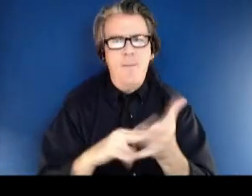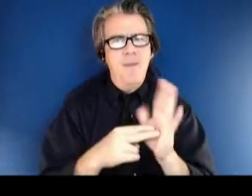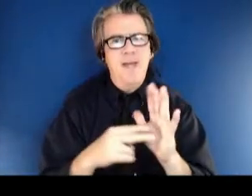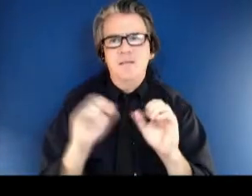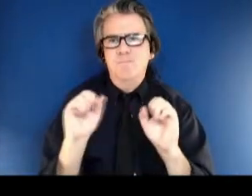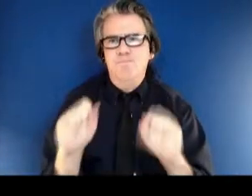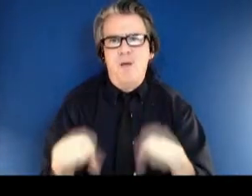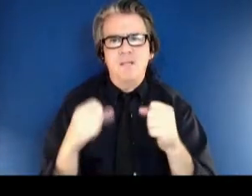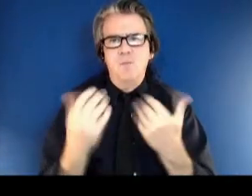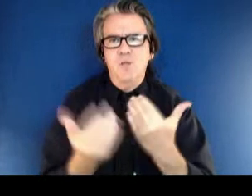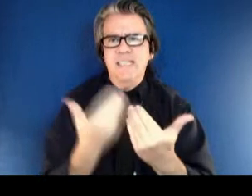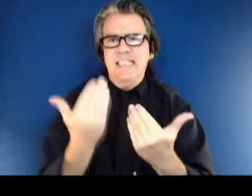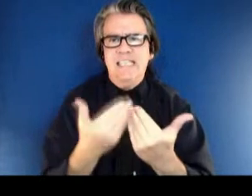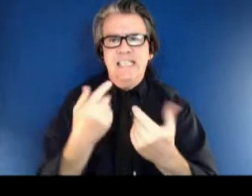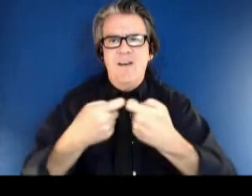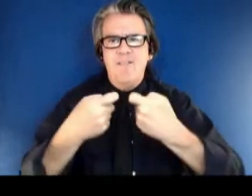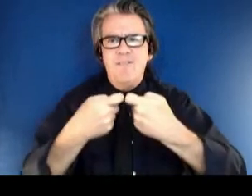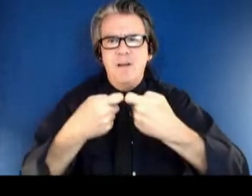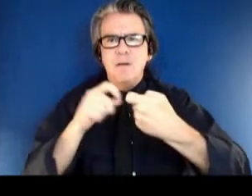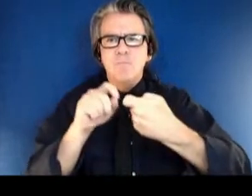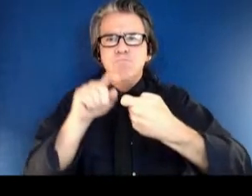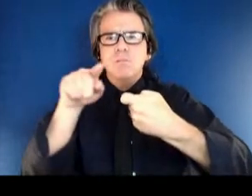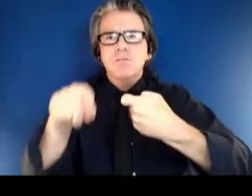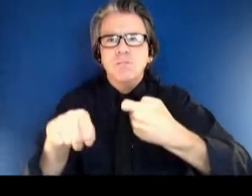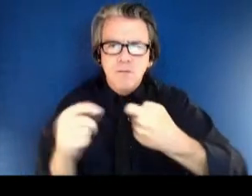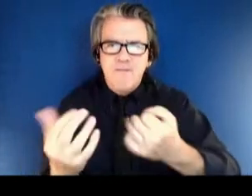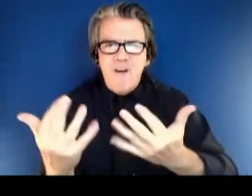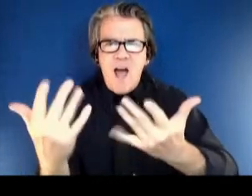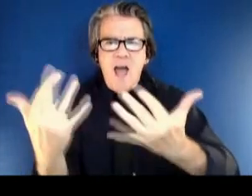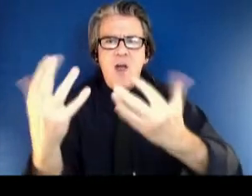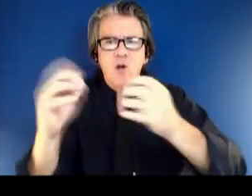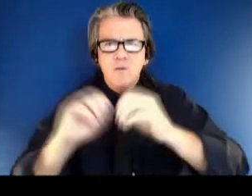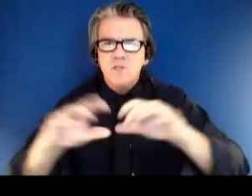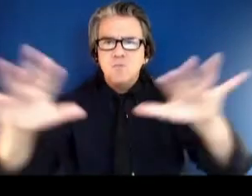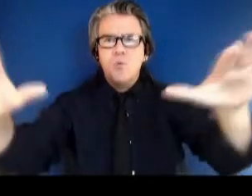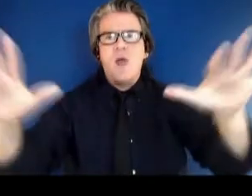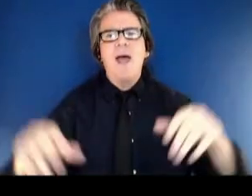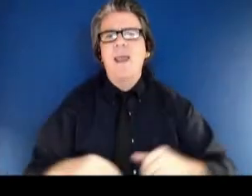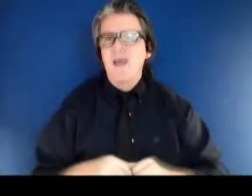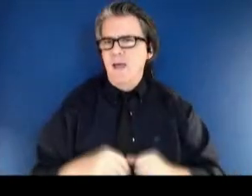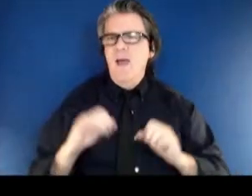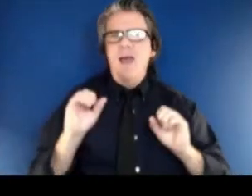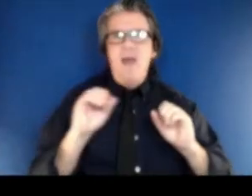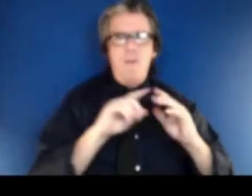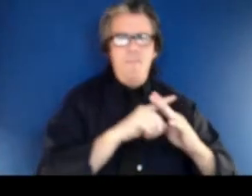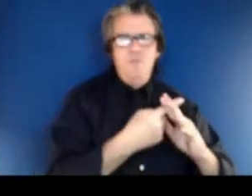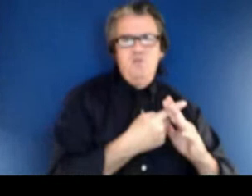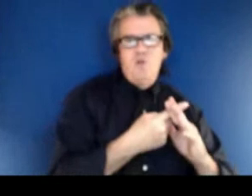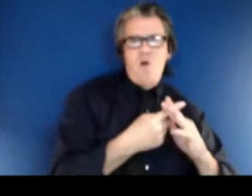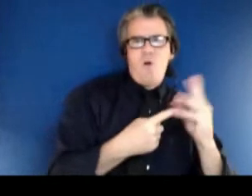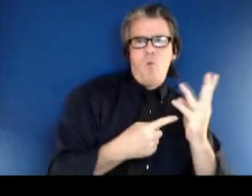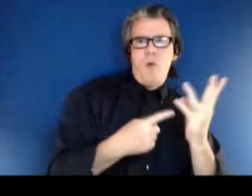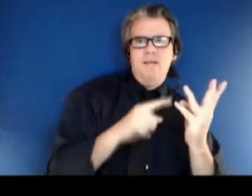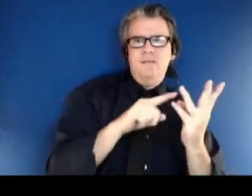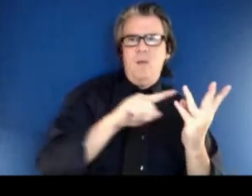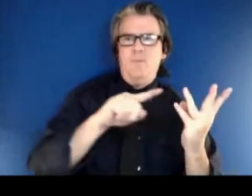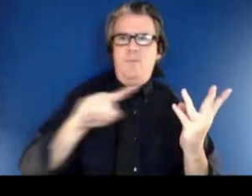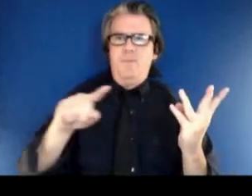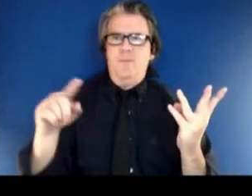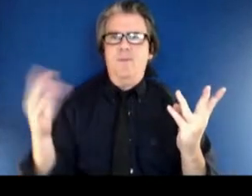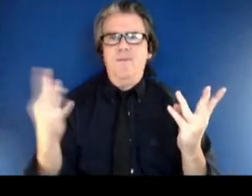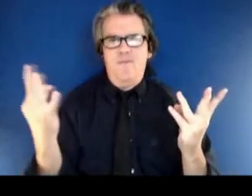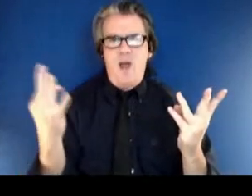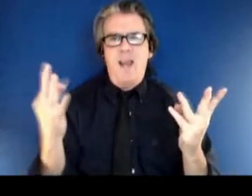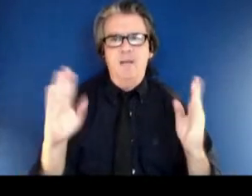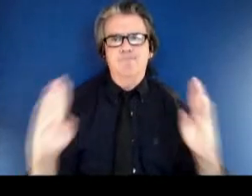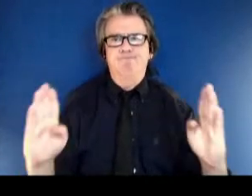with our thinking and the National Weather Service timing, with the risk lasting from Wednesday through Friday with this